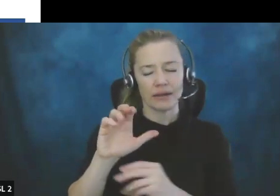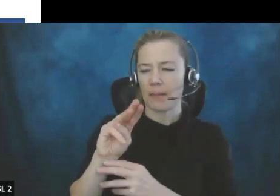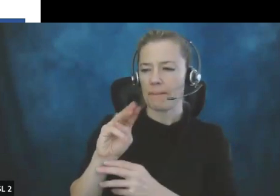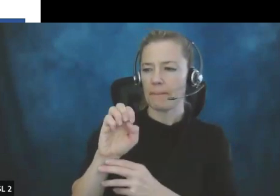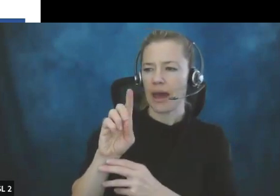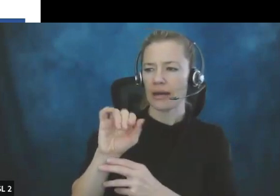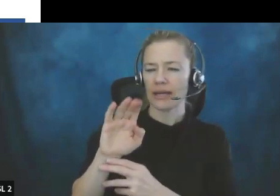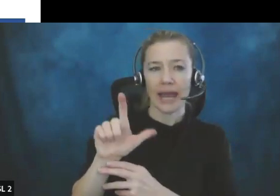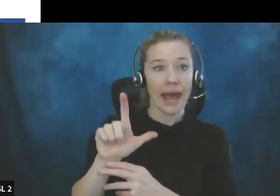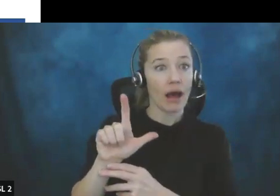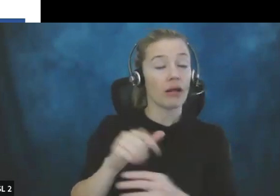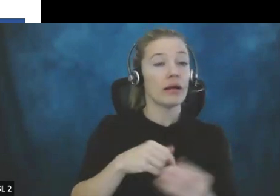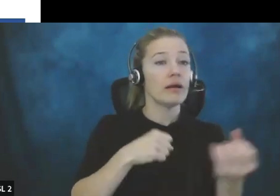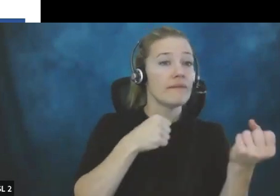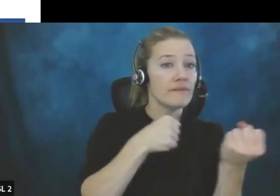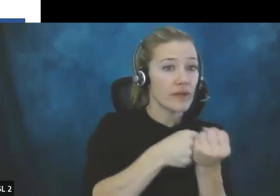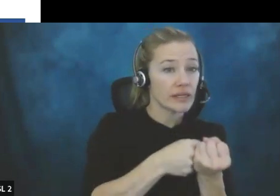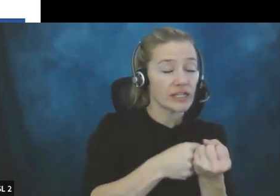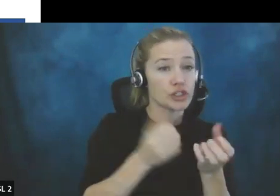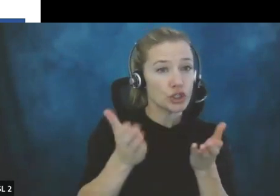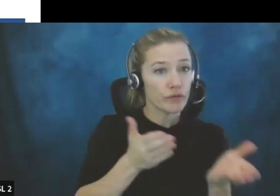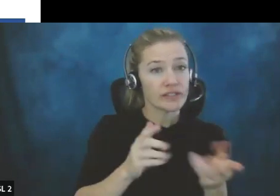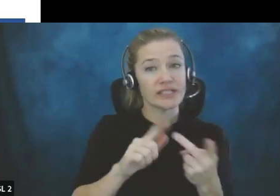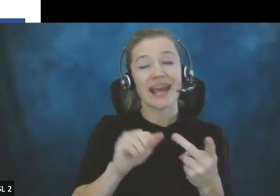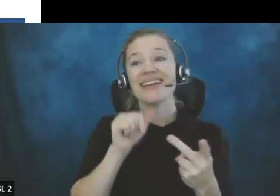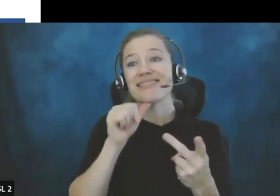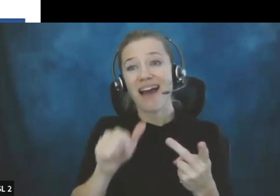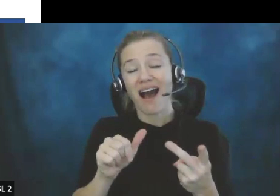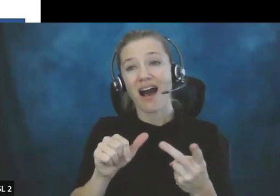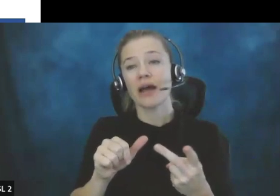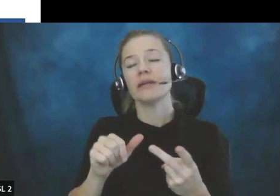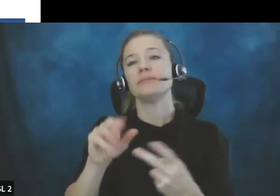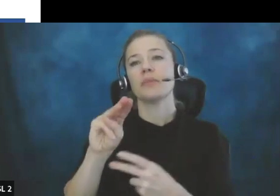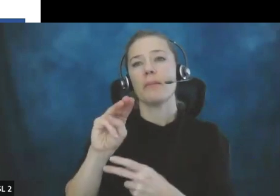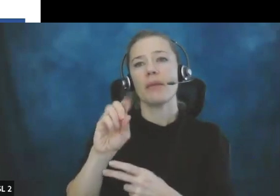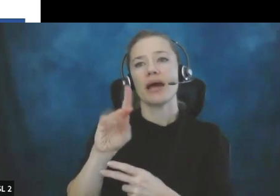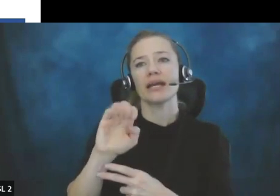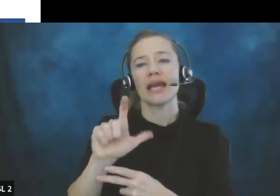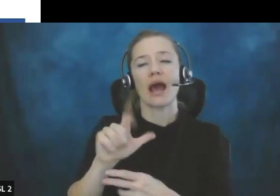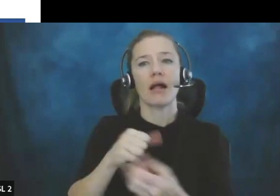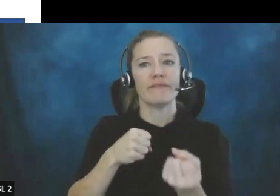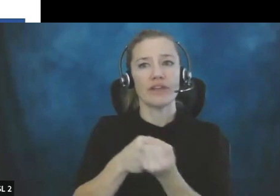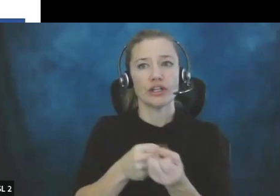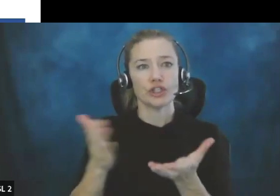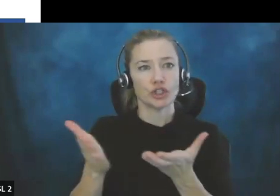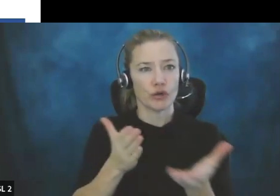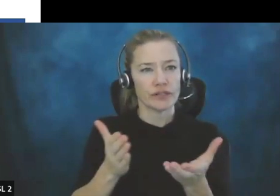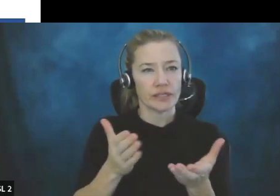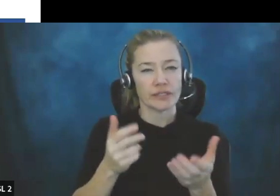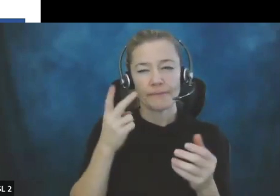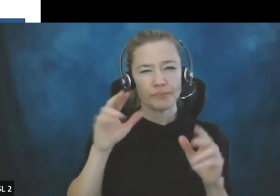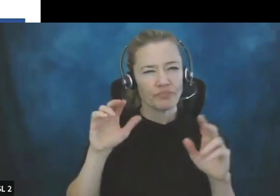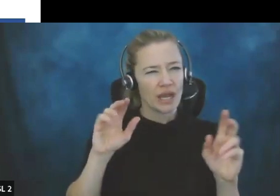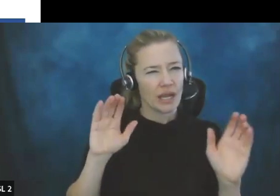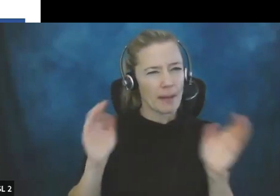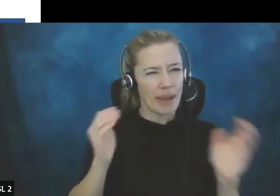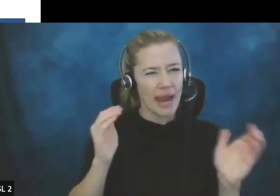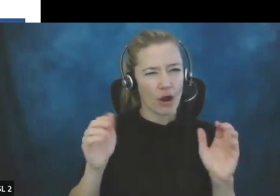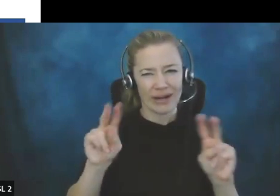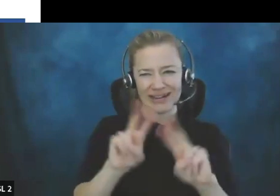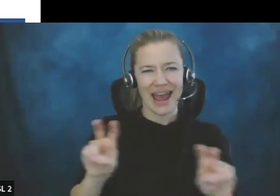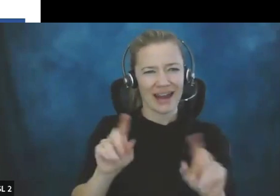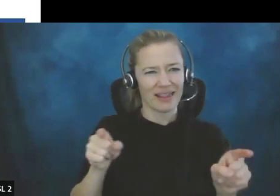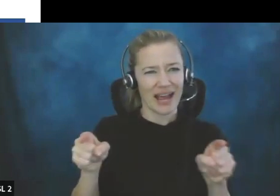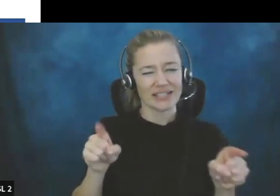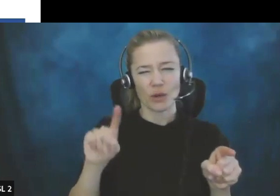Medi-Cal funded, Medicaid funded services and non-Medicaid funded services within California and seeing what exists and where the gaps